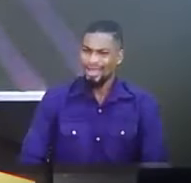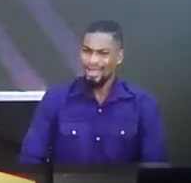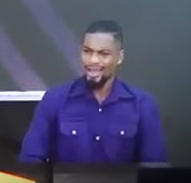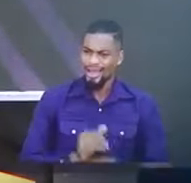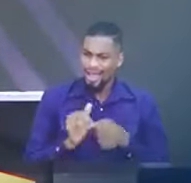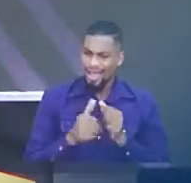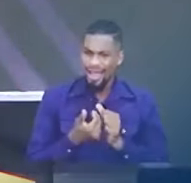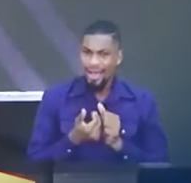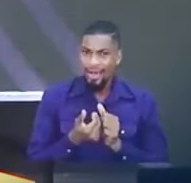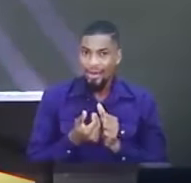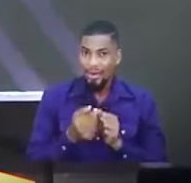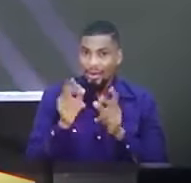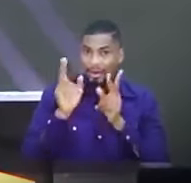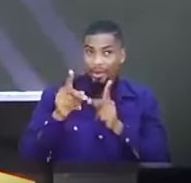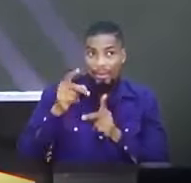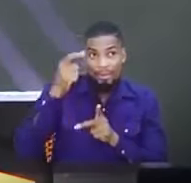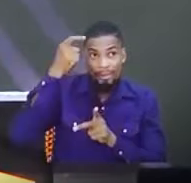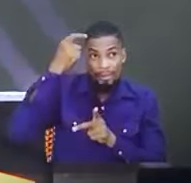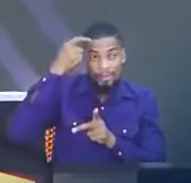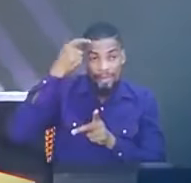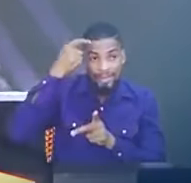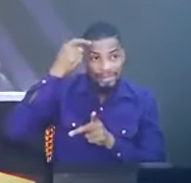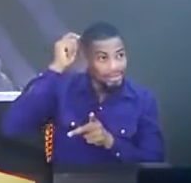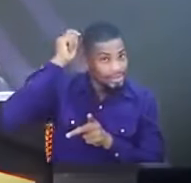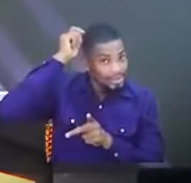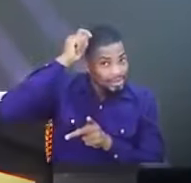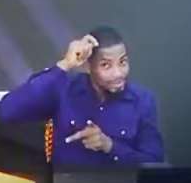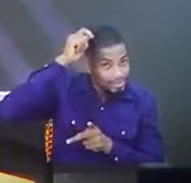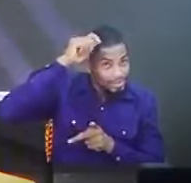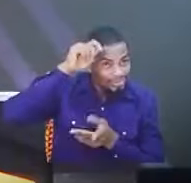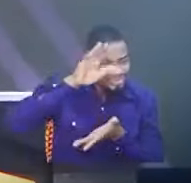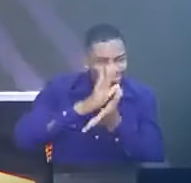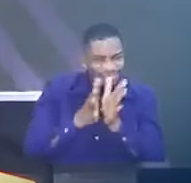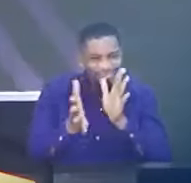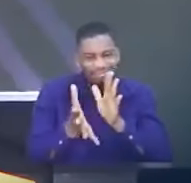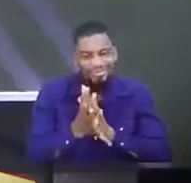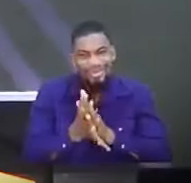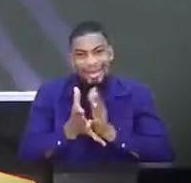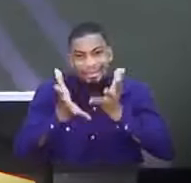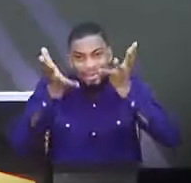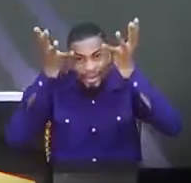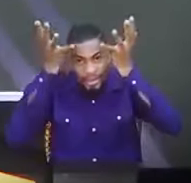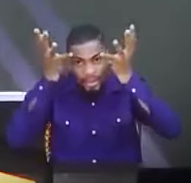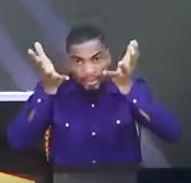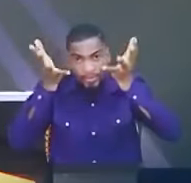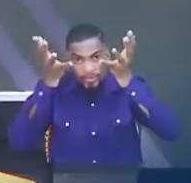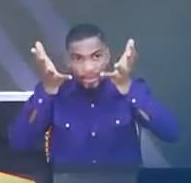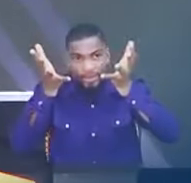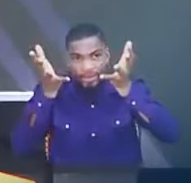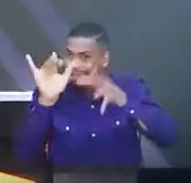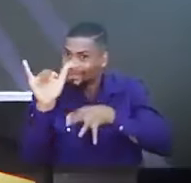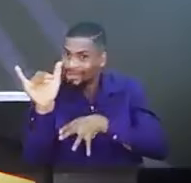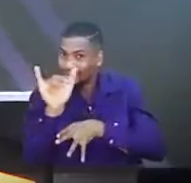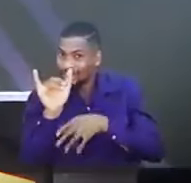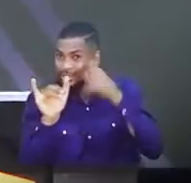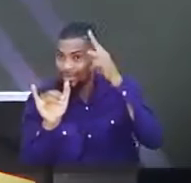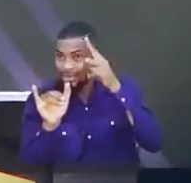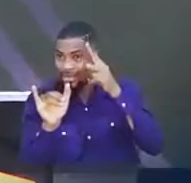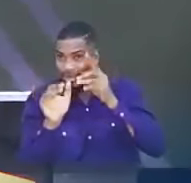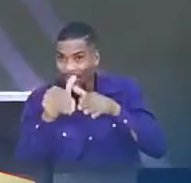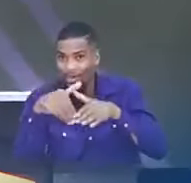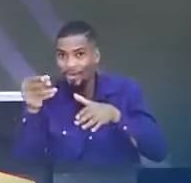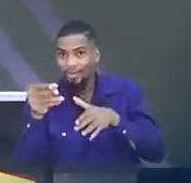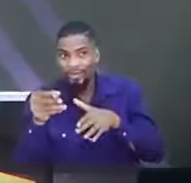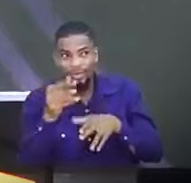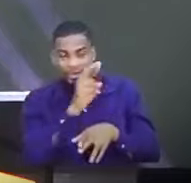who cuts their hair every year? It becomes too heavy for him, and this hair is sold by the royal